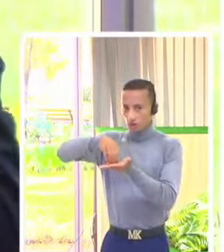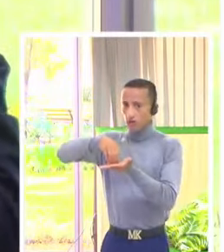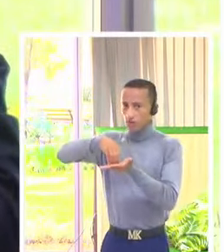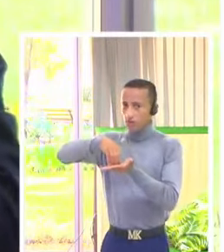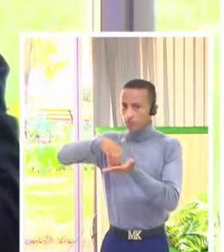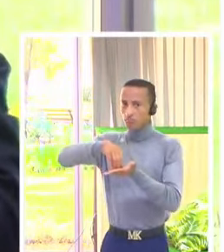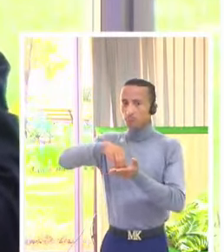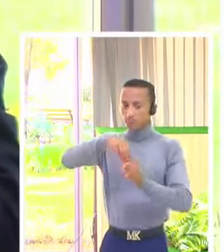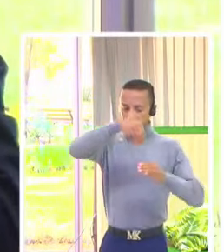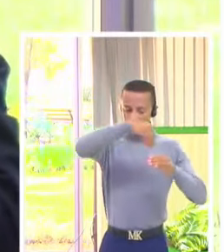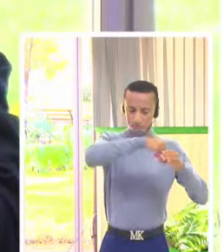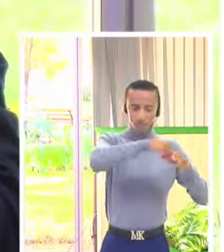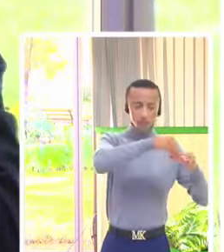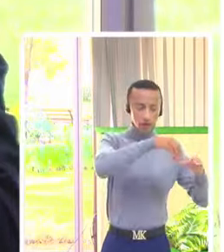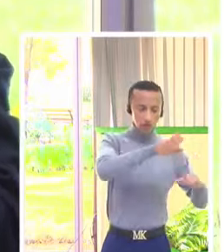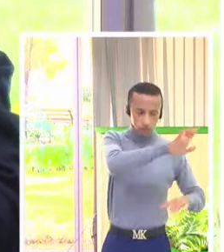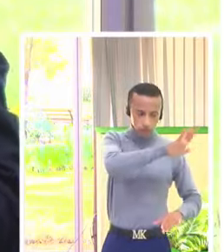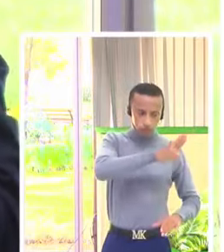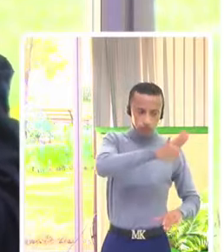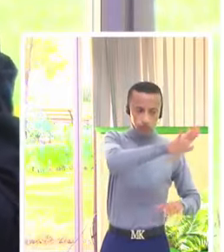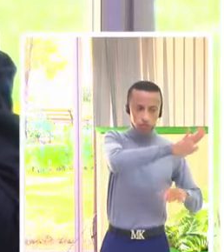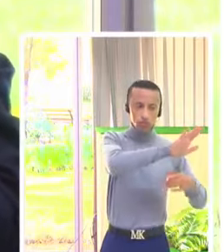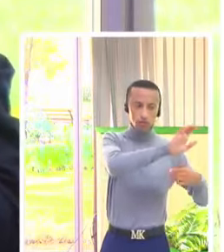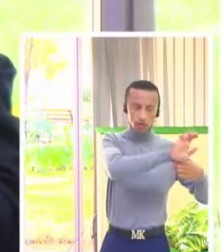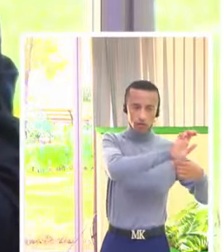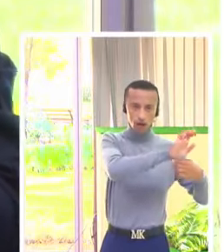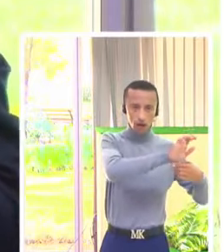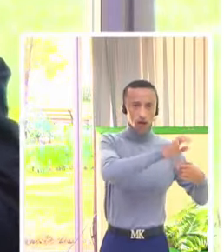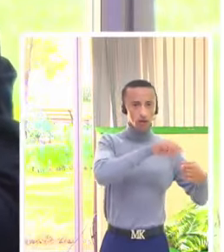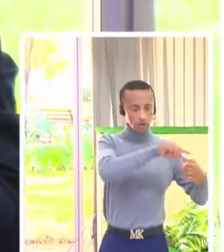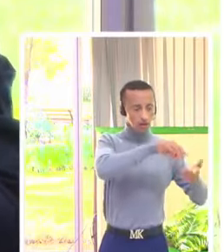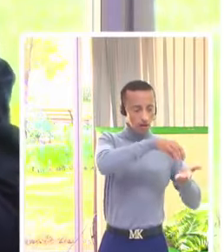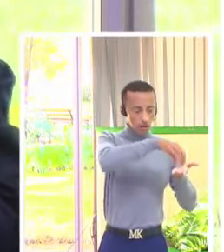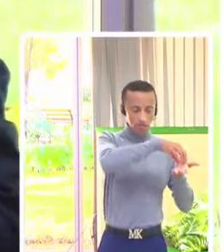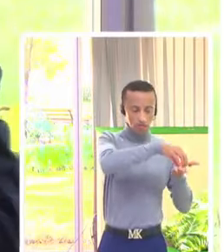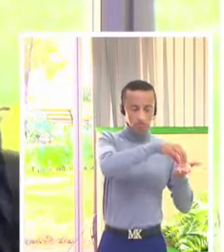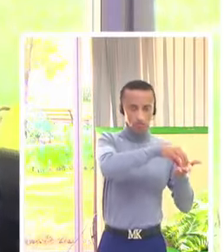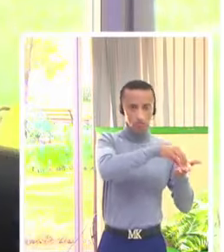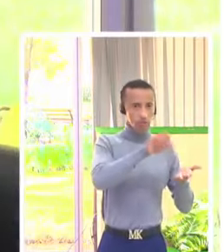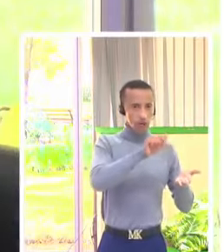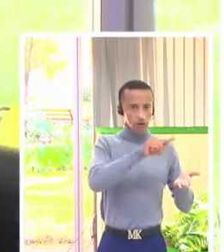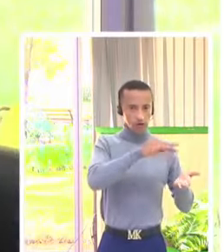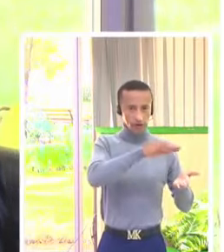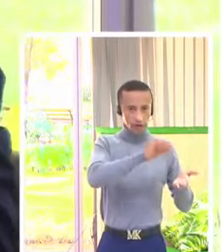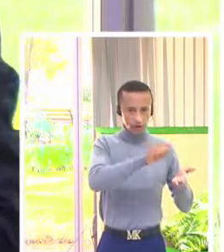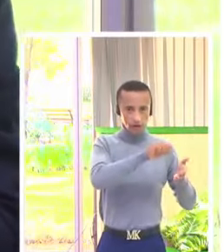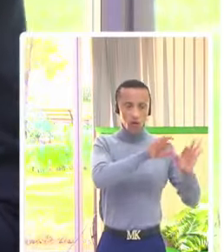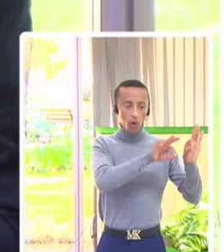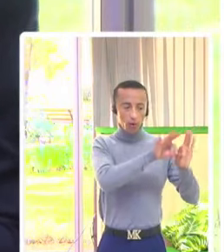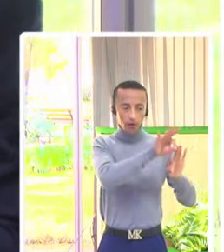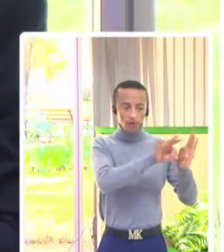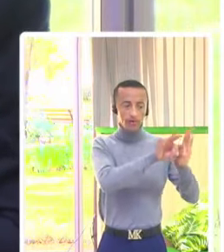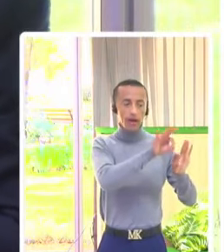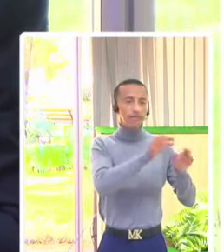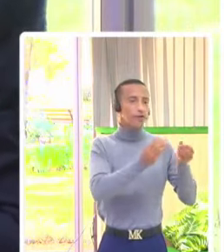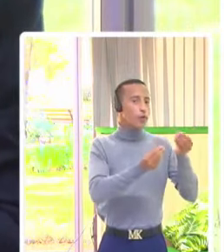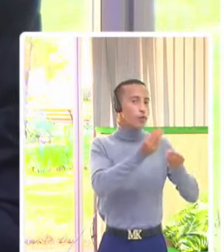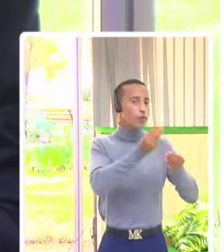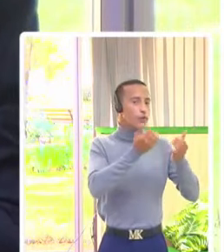agency would set the standards for verification, deduplication, and issuance. So that was the fit. Now,